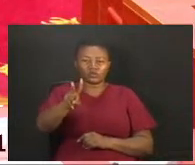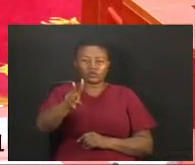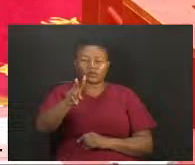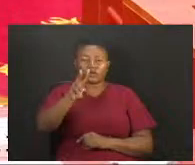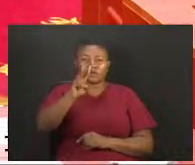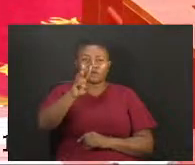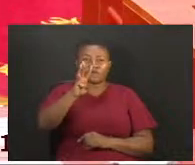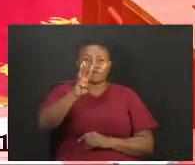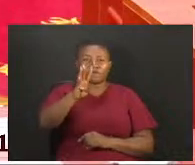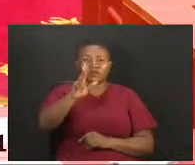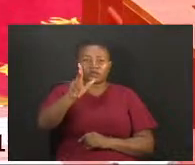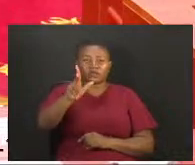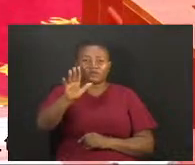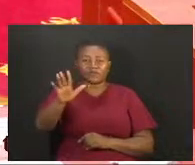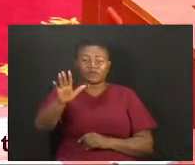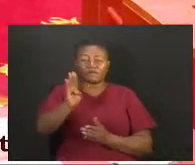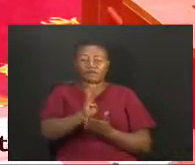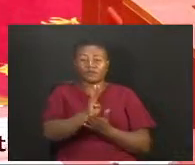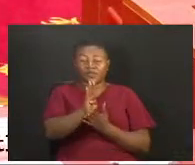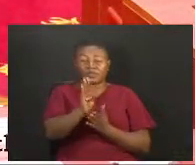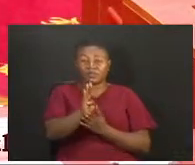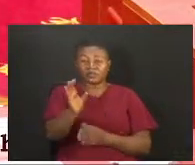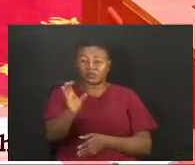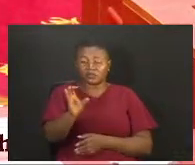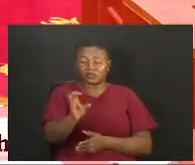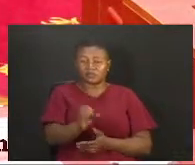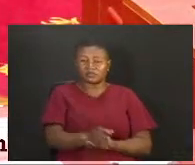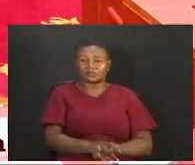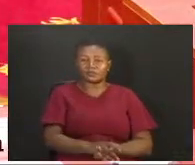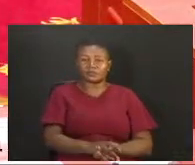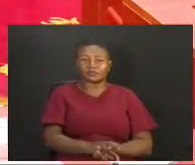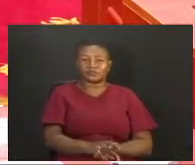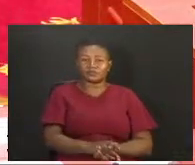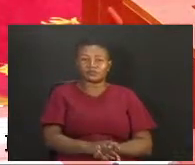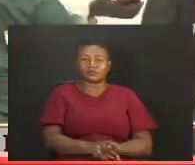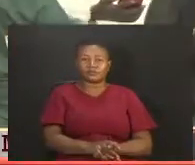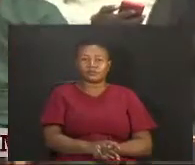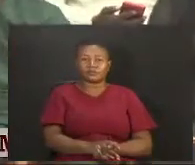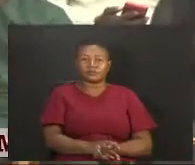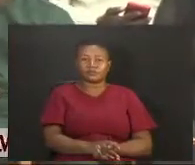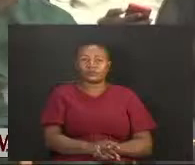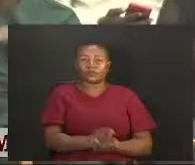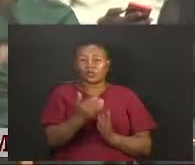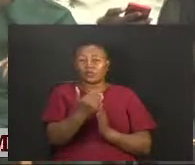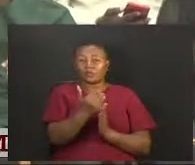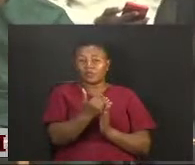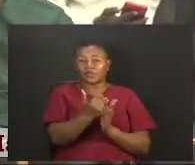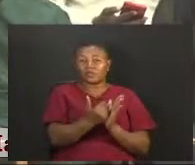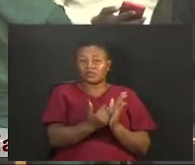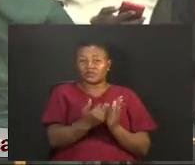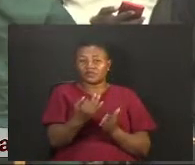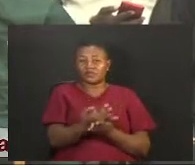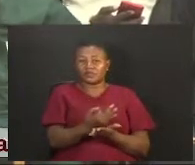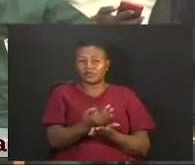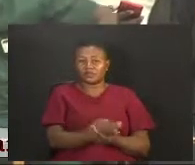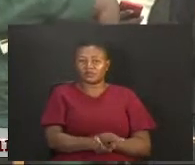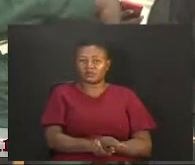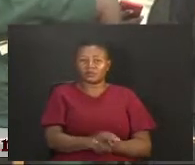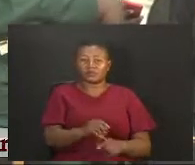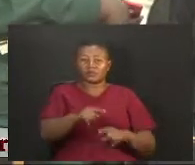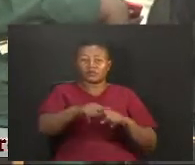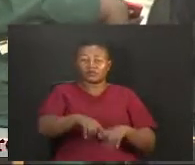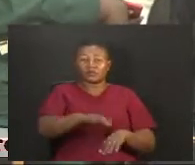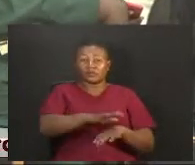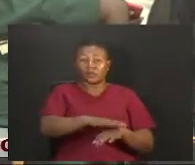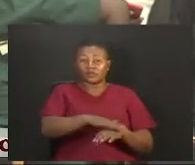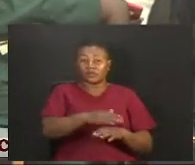290,971,212,435 billion Ghana cedis. Mr. Speaker, budget financing. Right Honourable Speaker, based on the